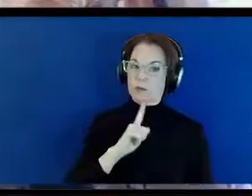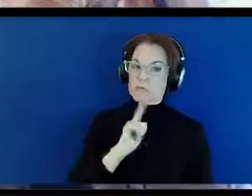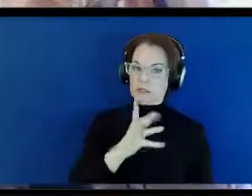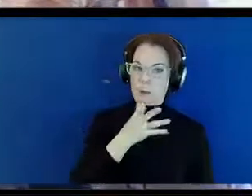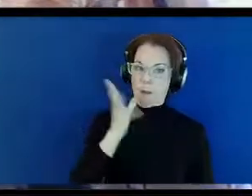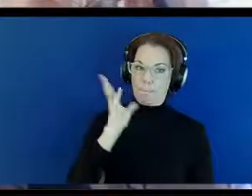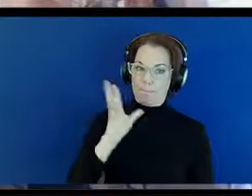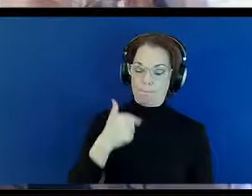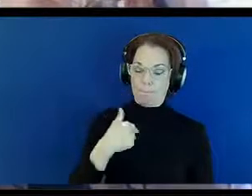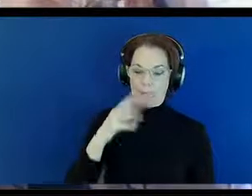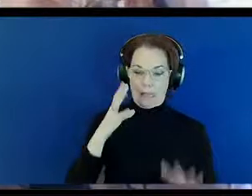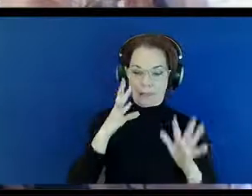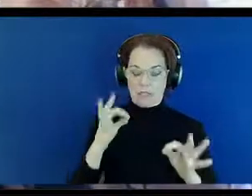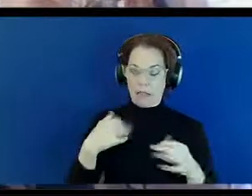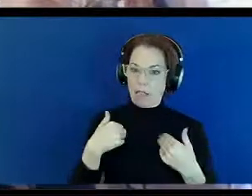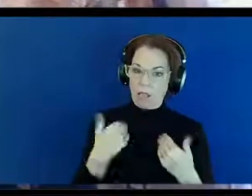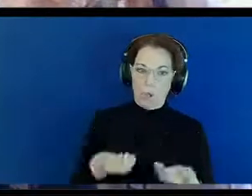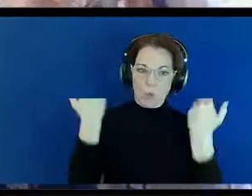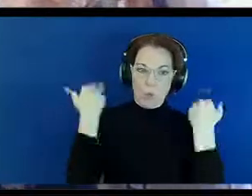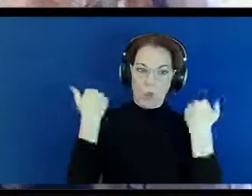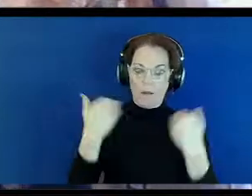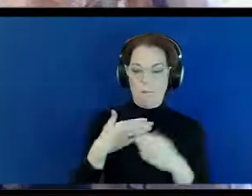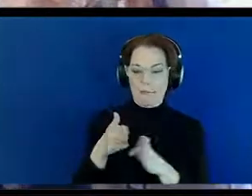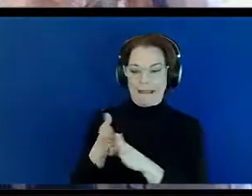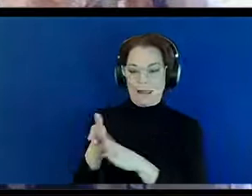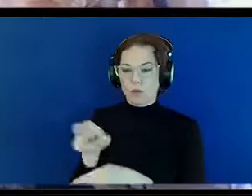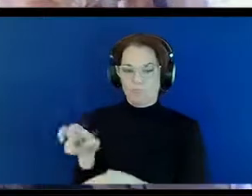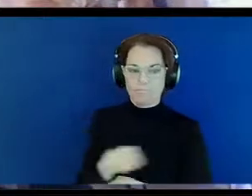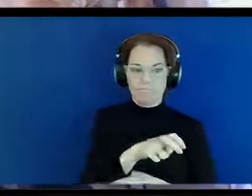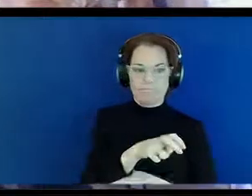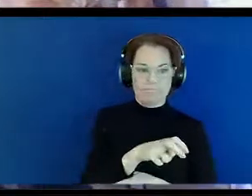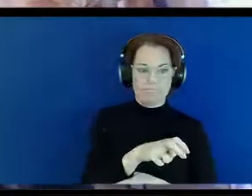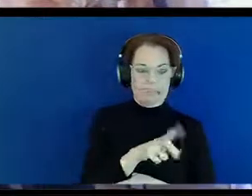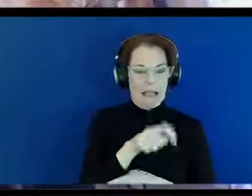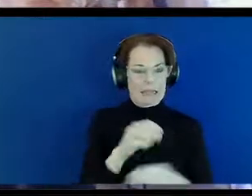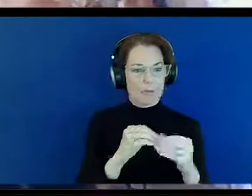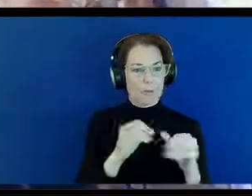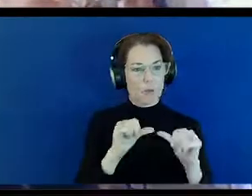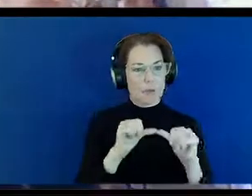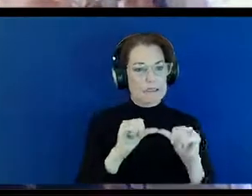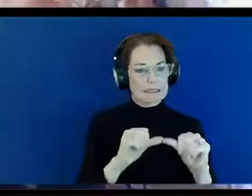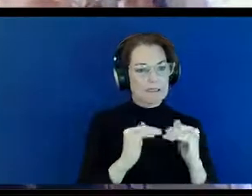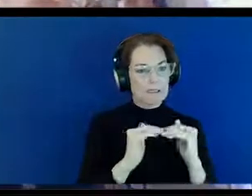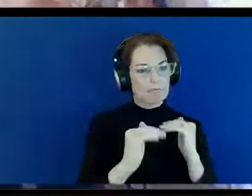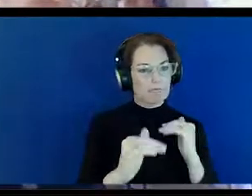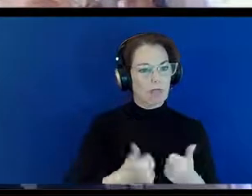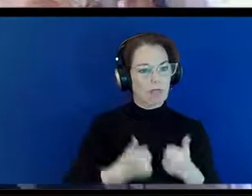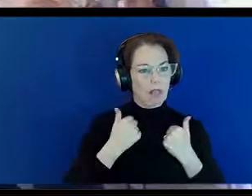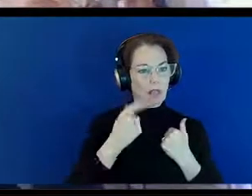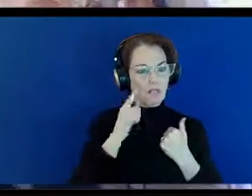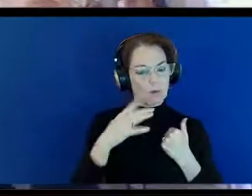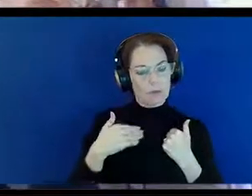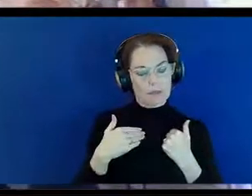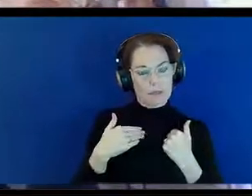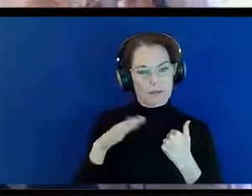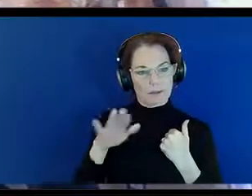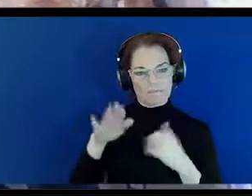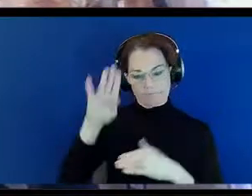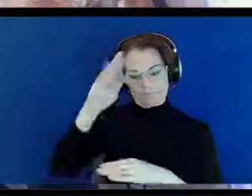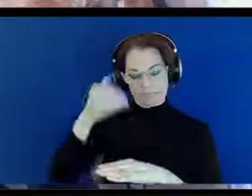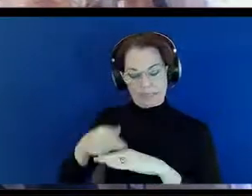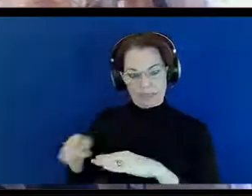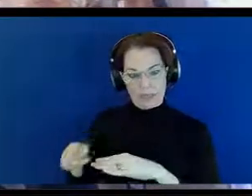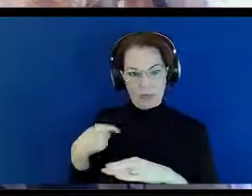I decided to change careers to create a more consistent and stable lifestyle for my son. I started working at a Fortune